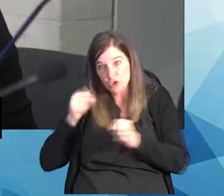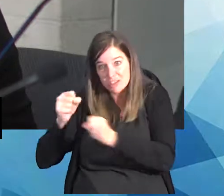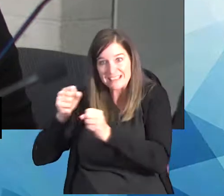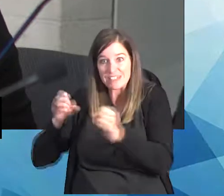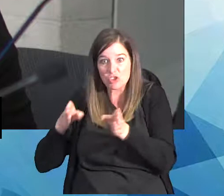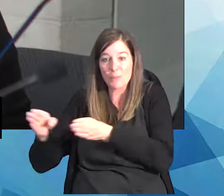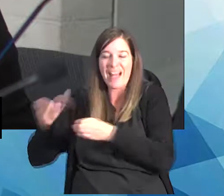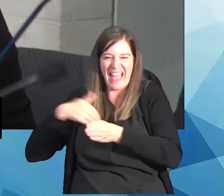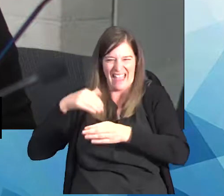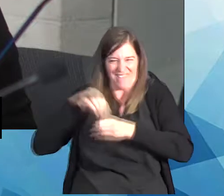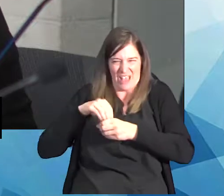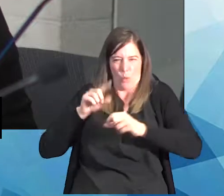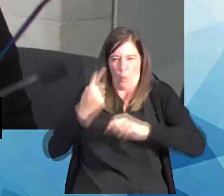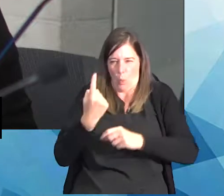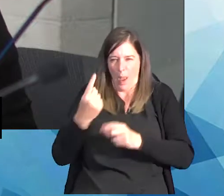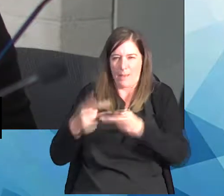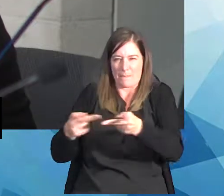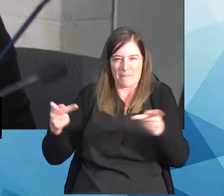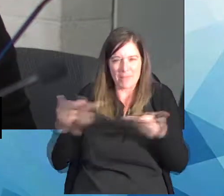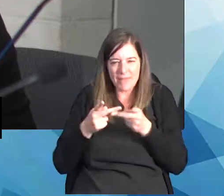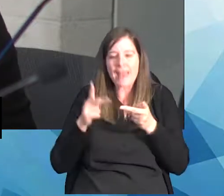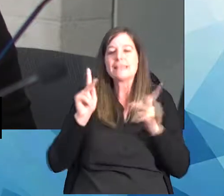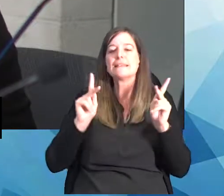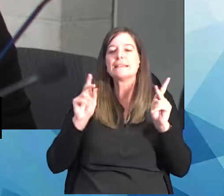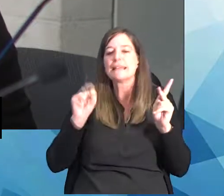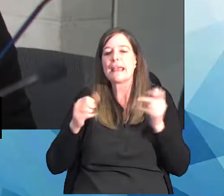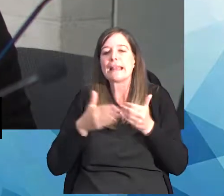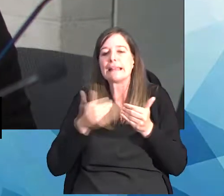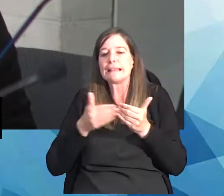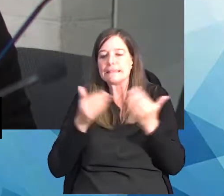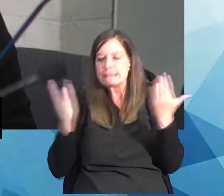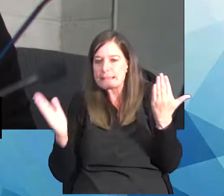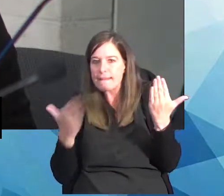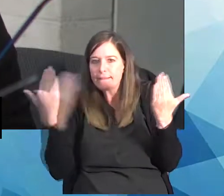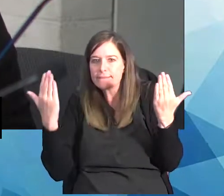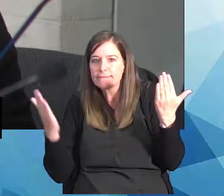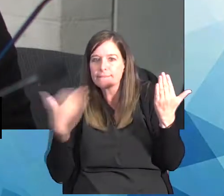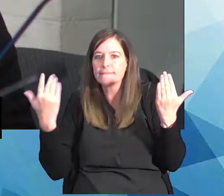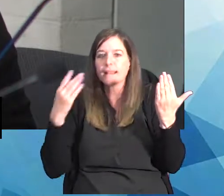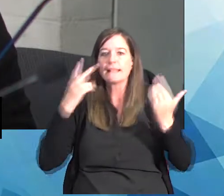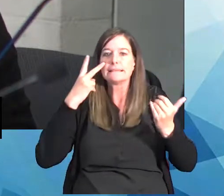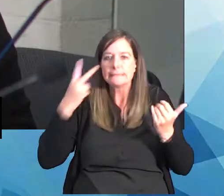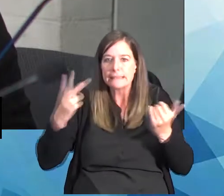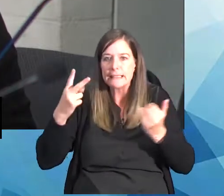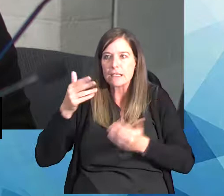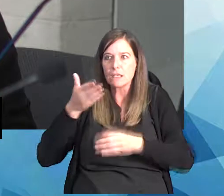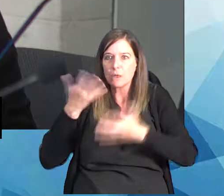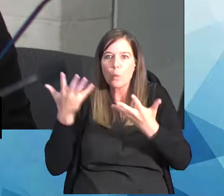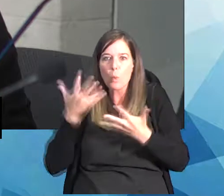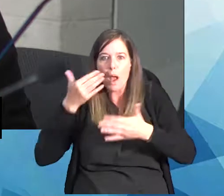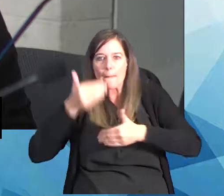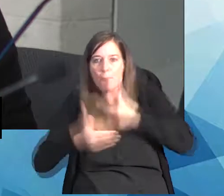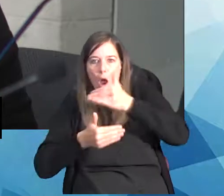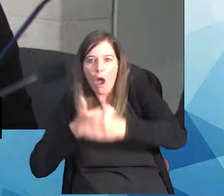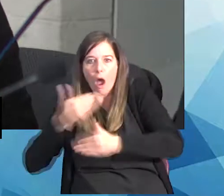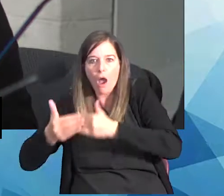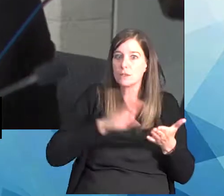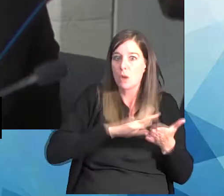page and data by data to see our progress and to see if we're making the progress that we want to